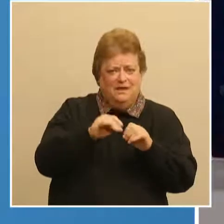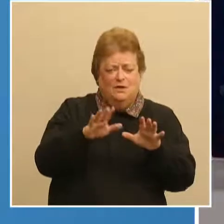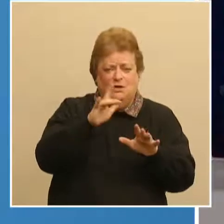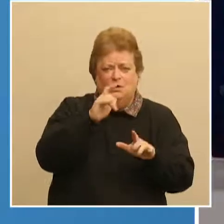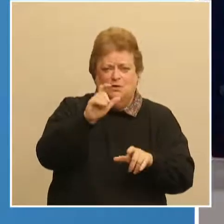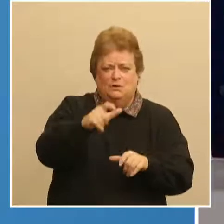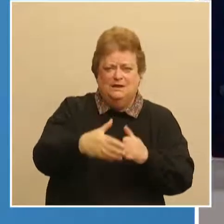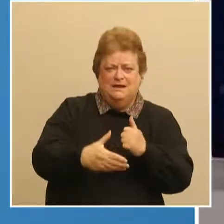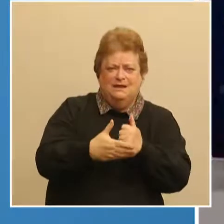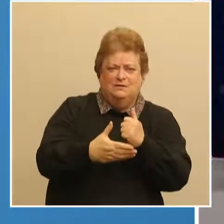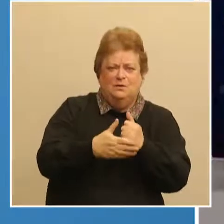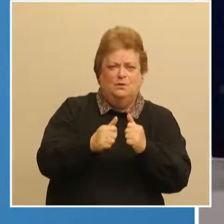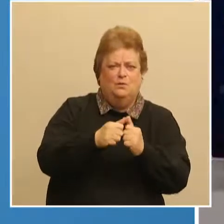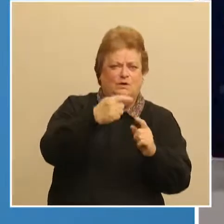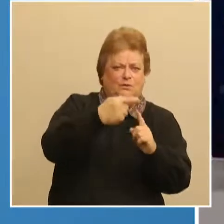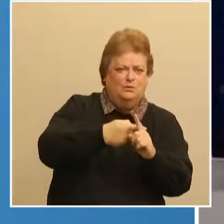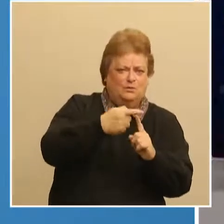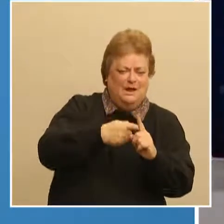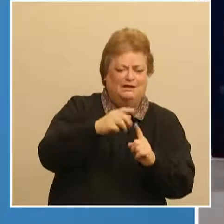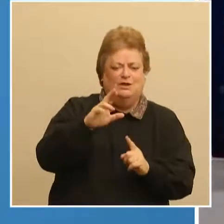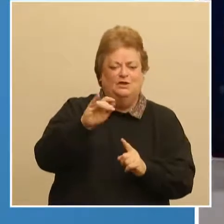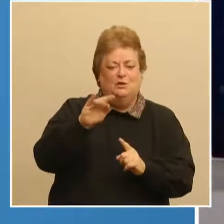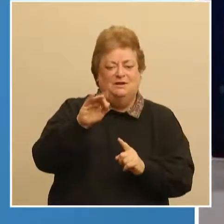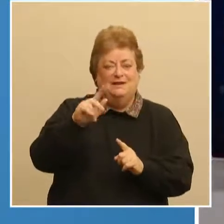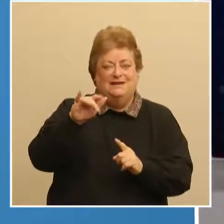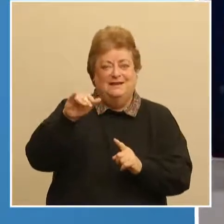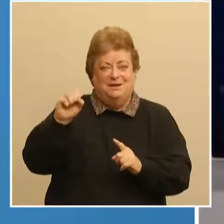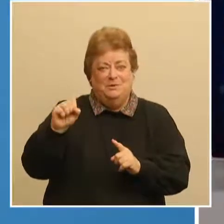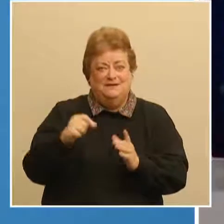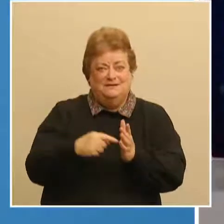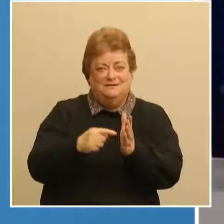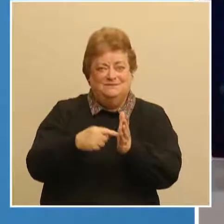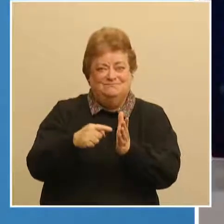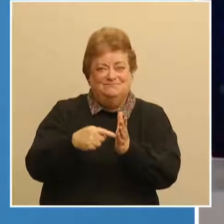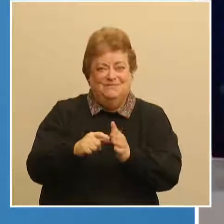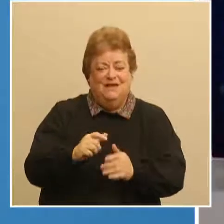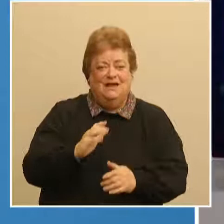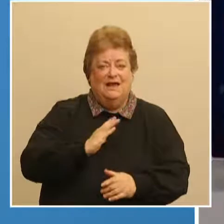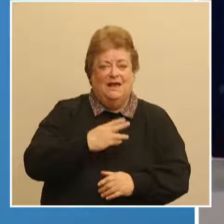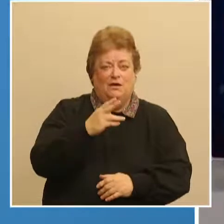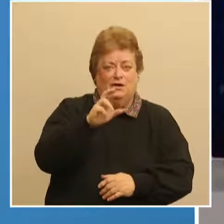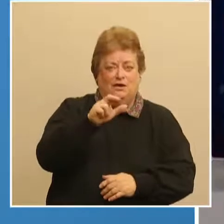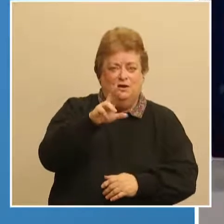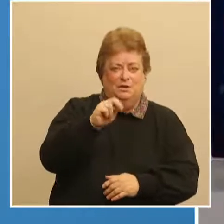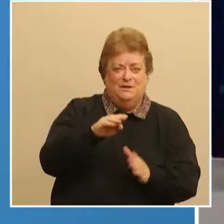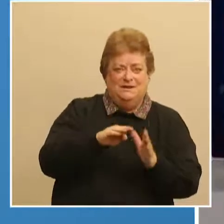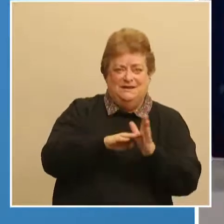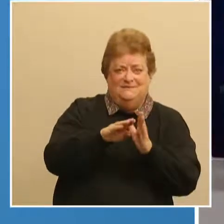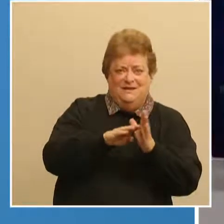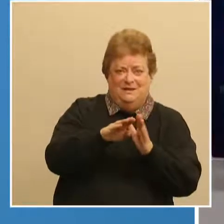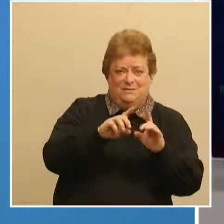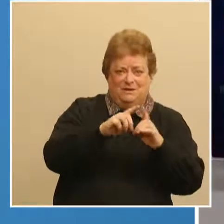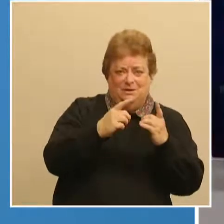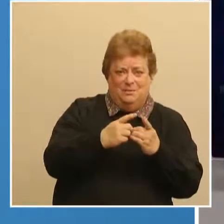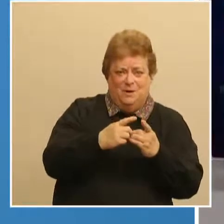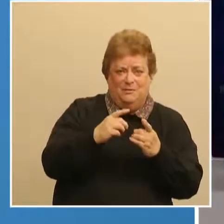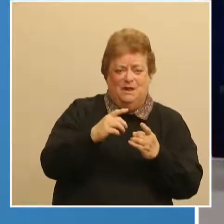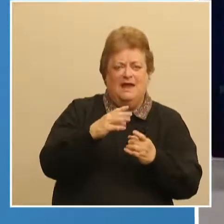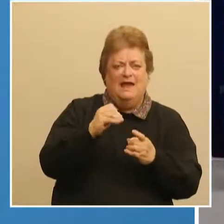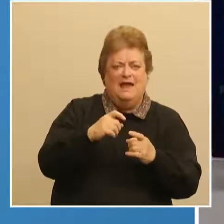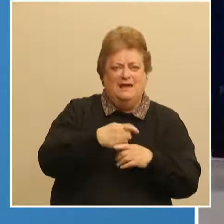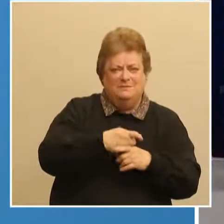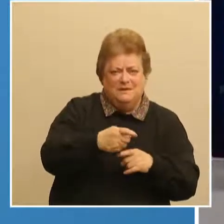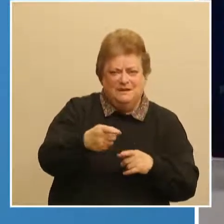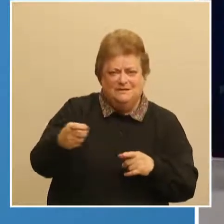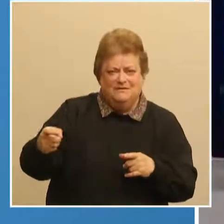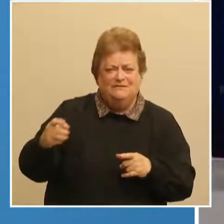in need of assistance with rent and utility bill payments. Our Urban Development Department and community partners have been distributing federal grant